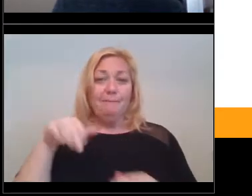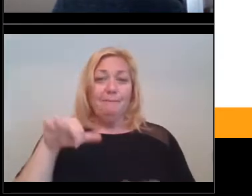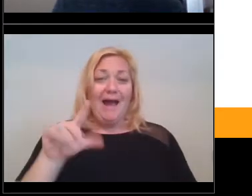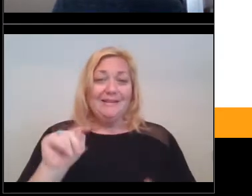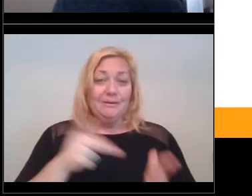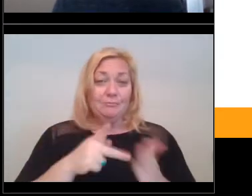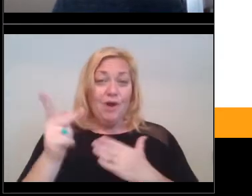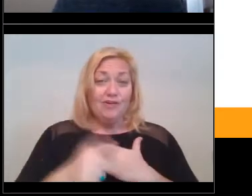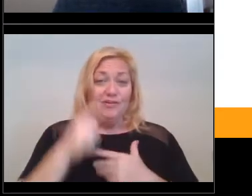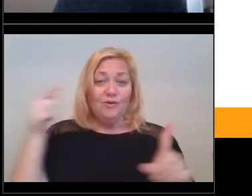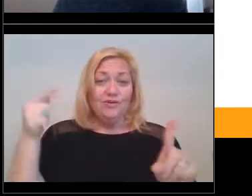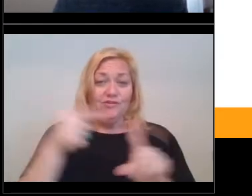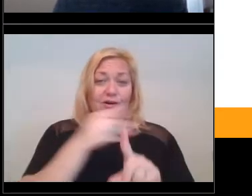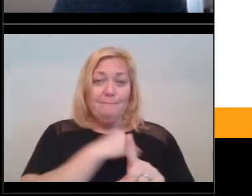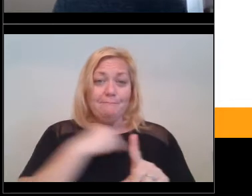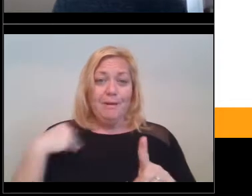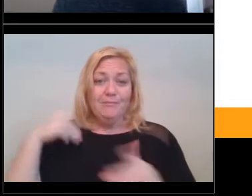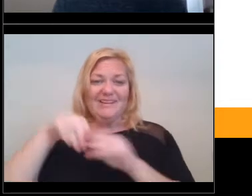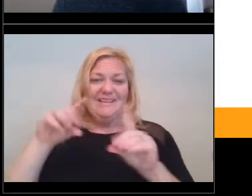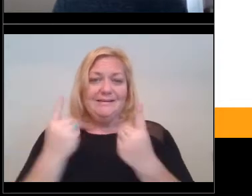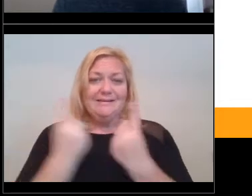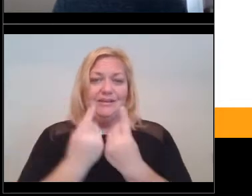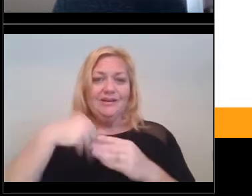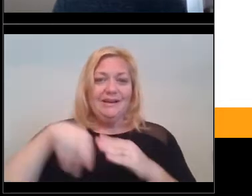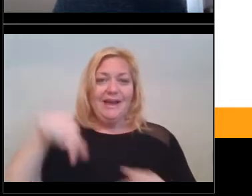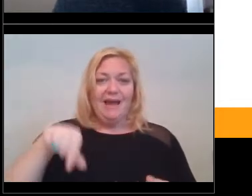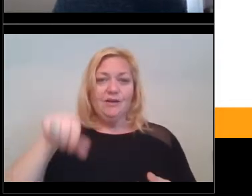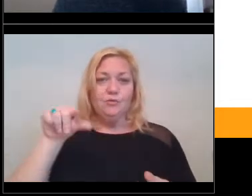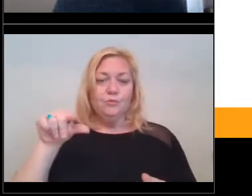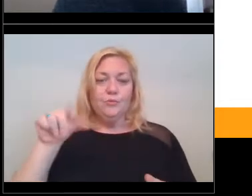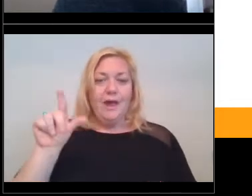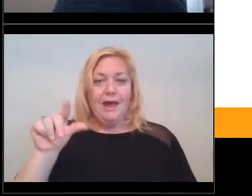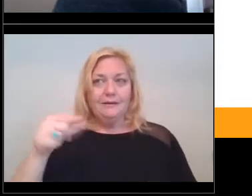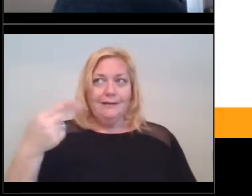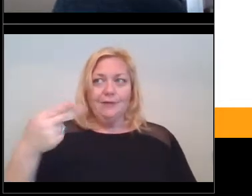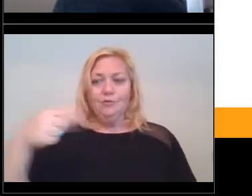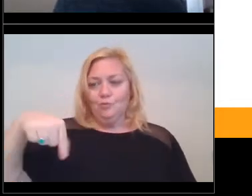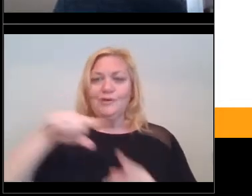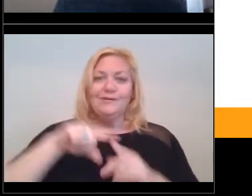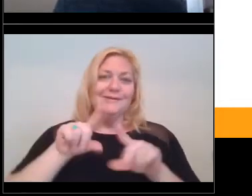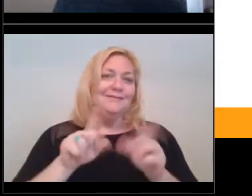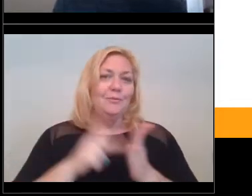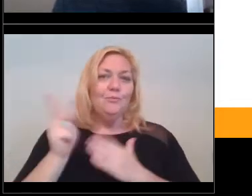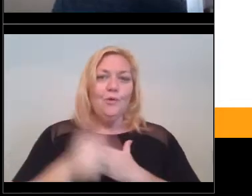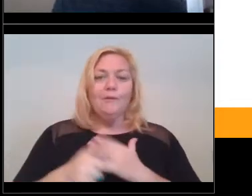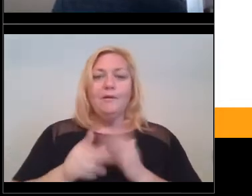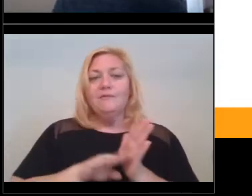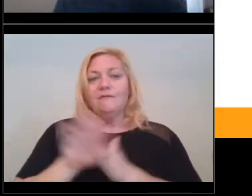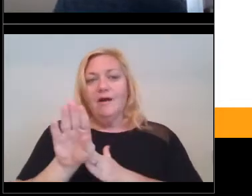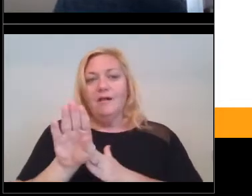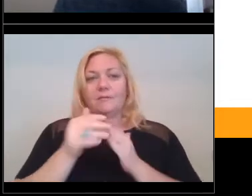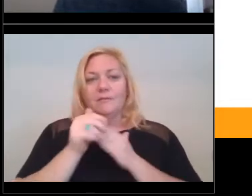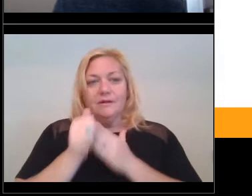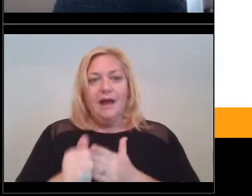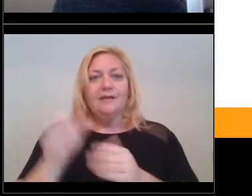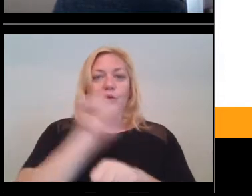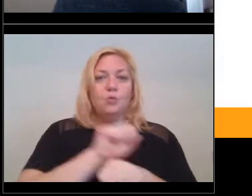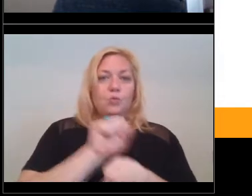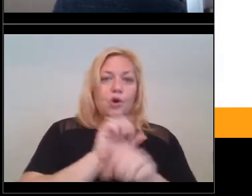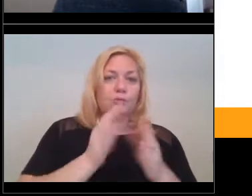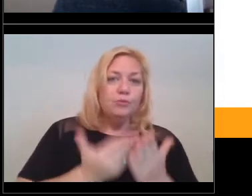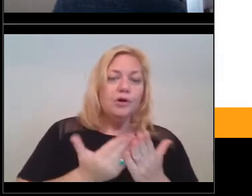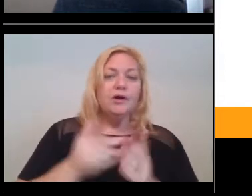for our targeted members within the districts and within headquarters and certain programs, develop guidance, develop toolkits and workbooks for internal